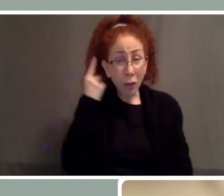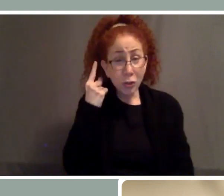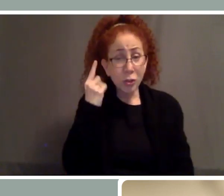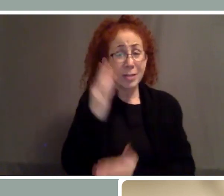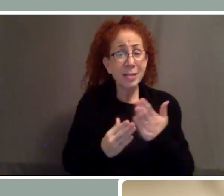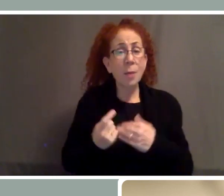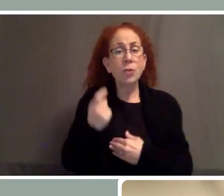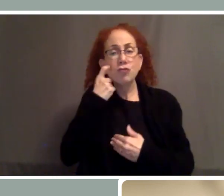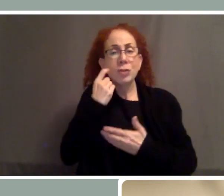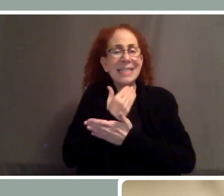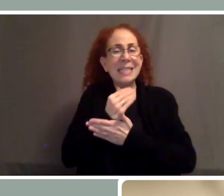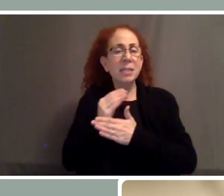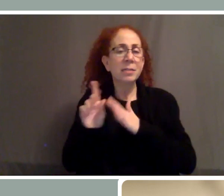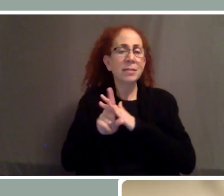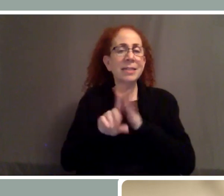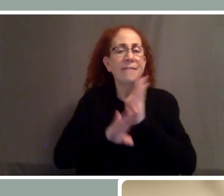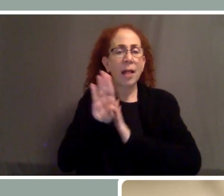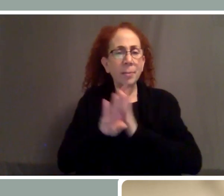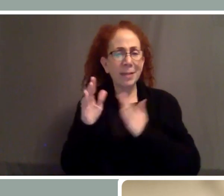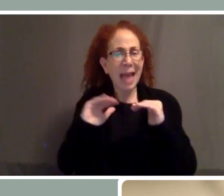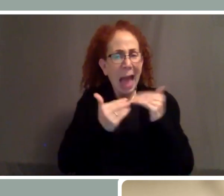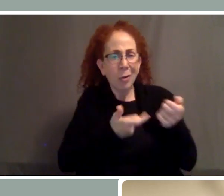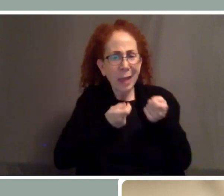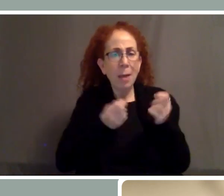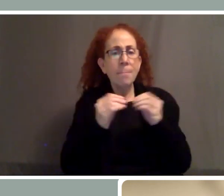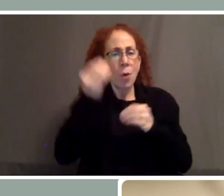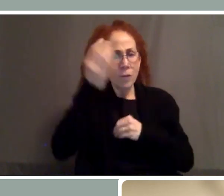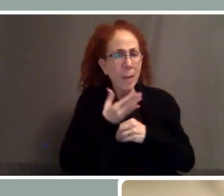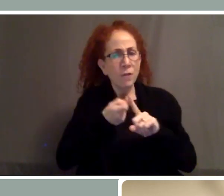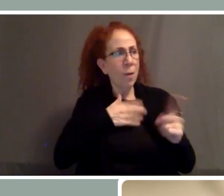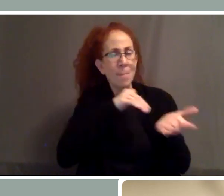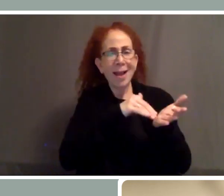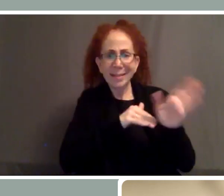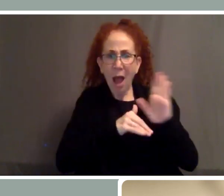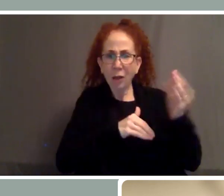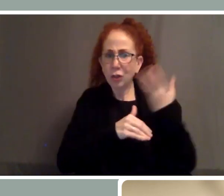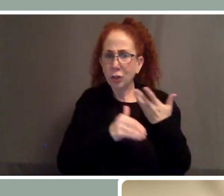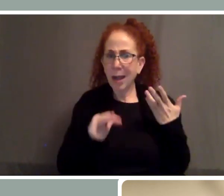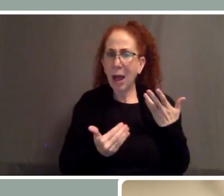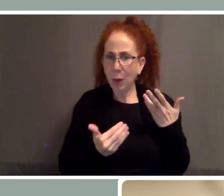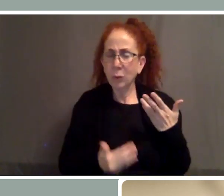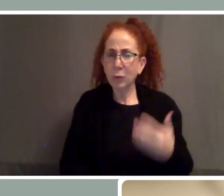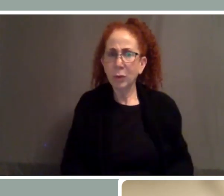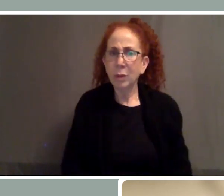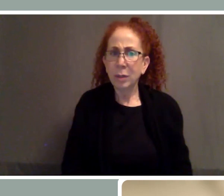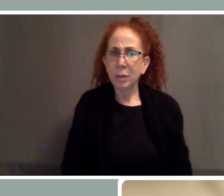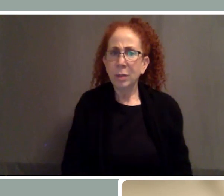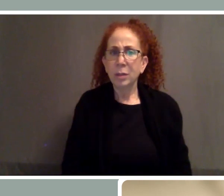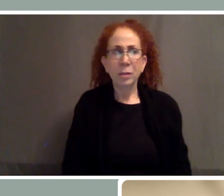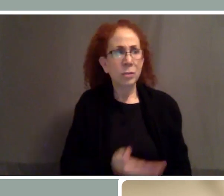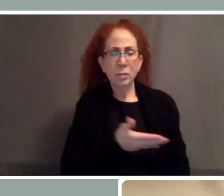recent developments? How can you get more information directly from your doctor? So that people